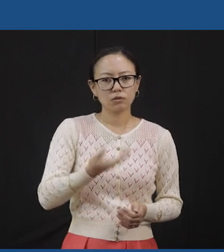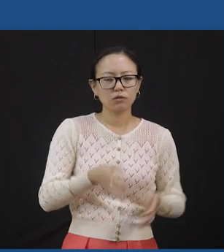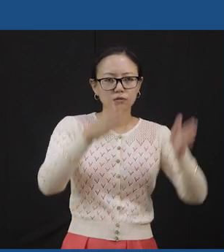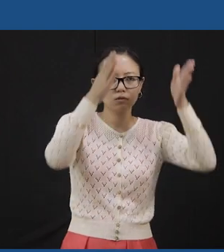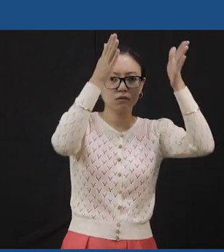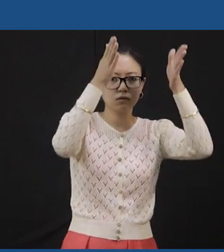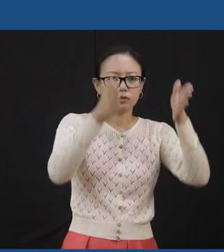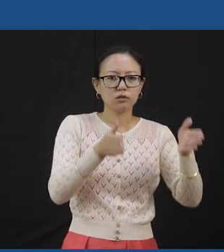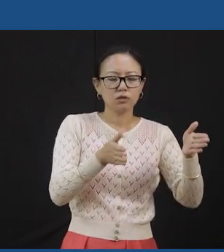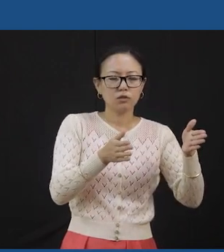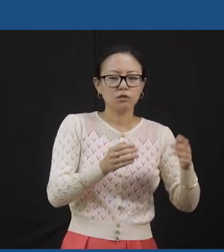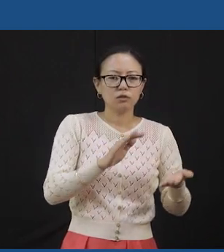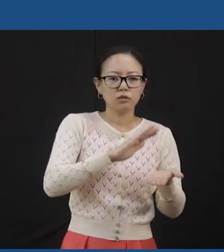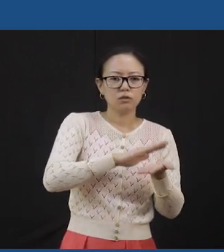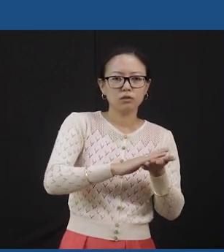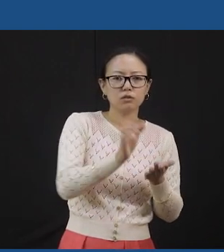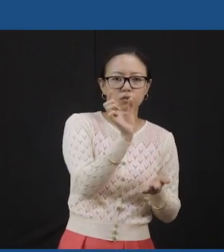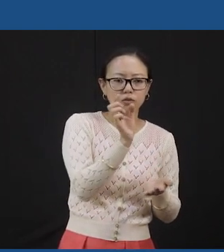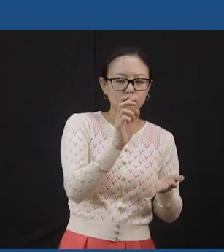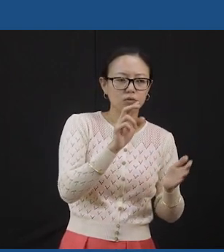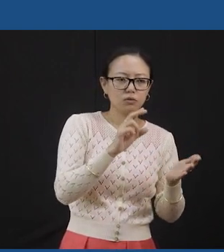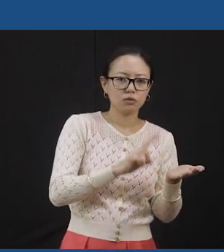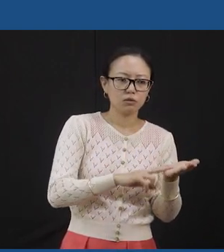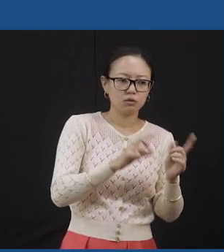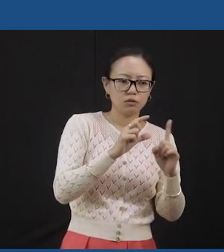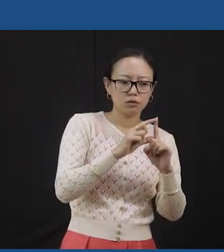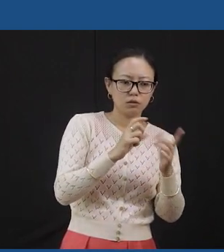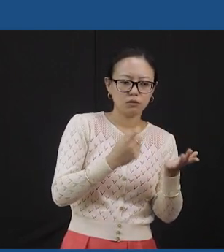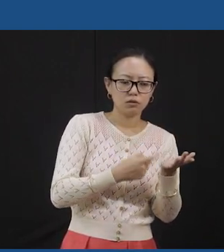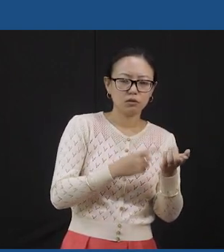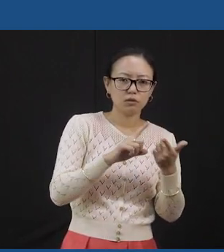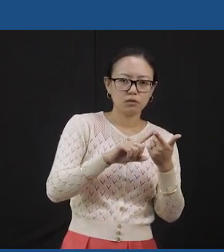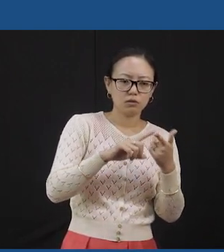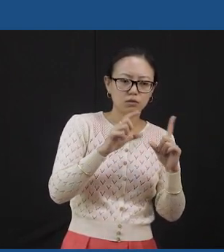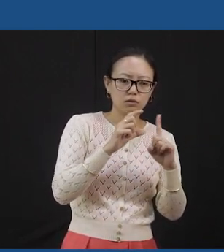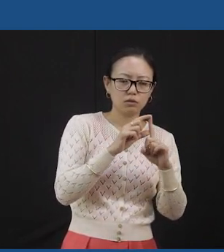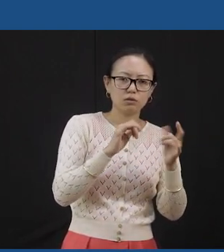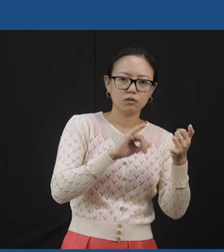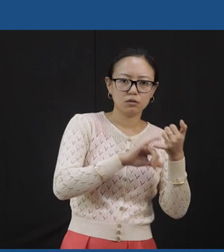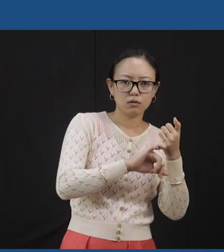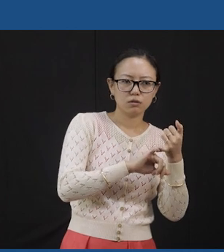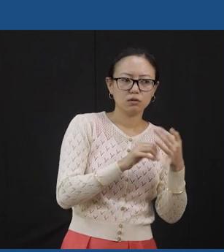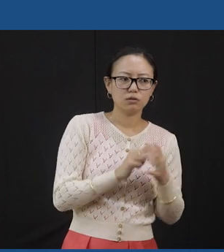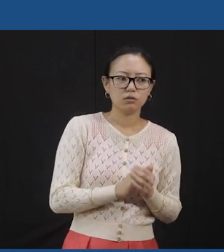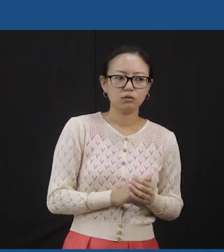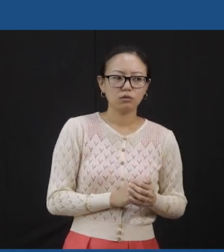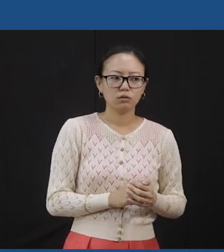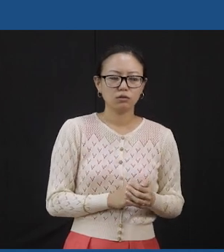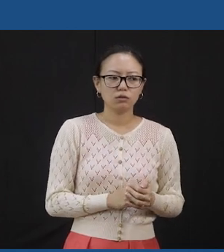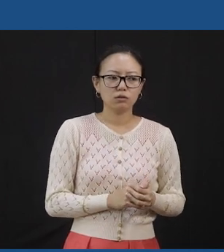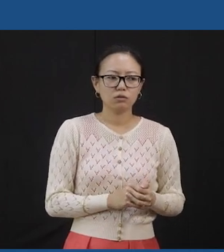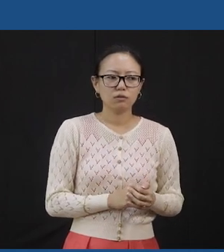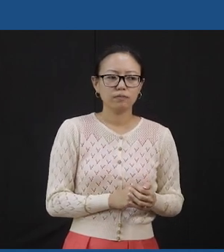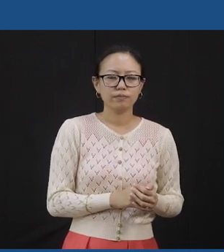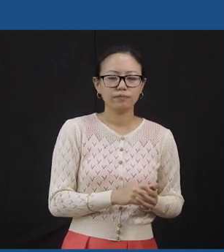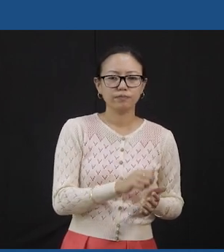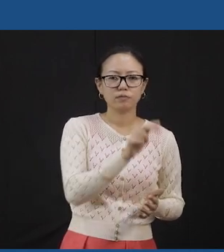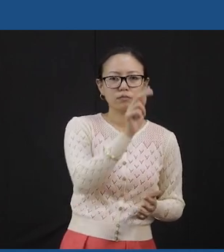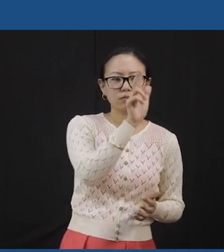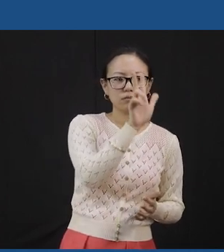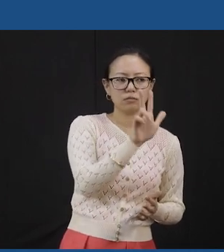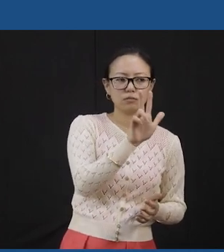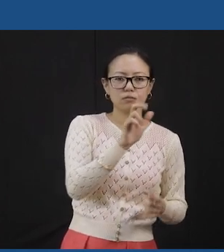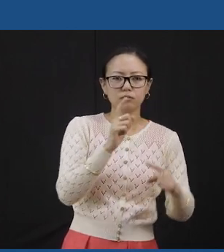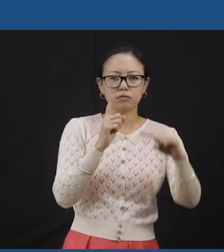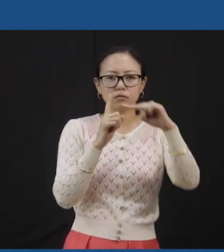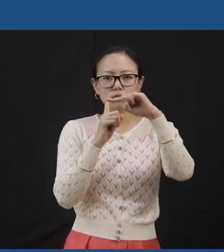9. Okay, now the step 3, we will add the hundreds. Ones place and then place, we are done. So we will add hundreds